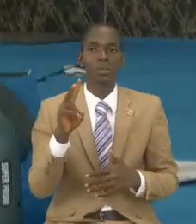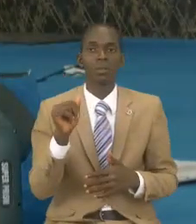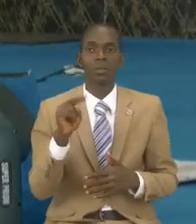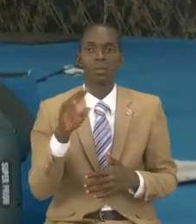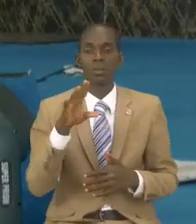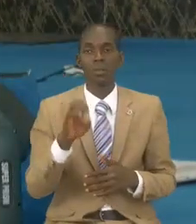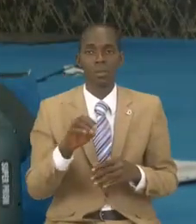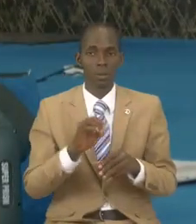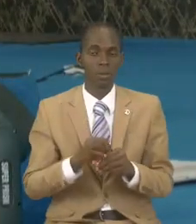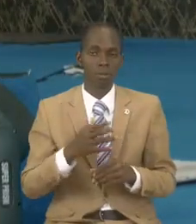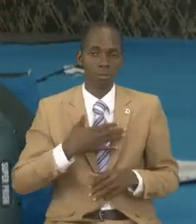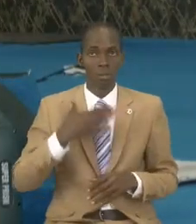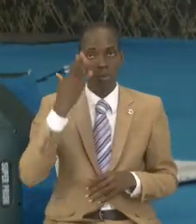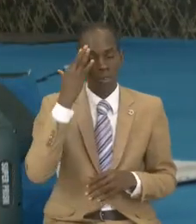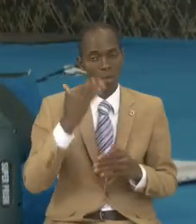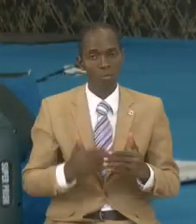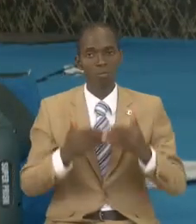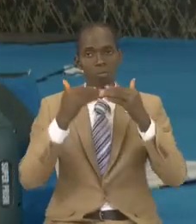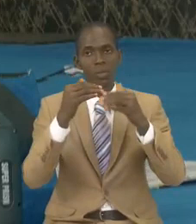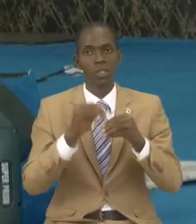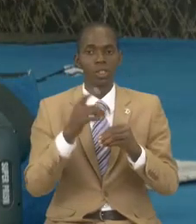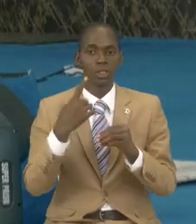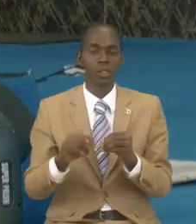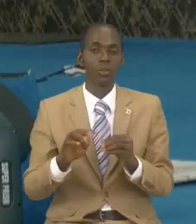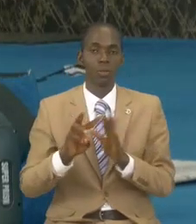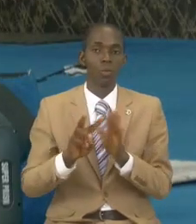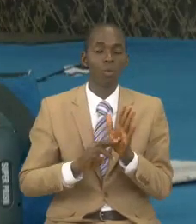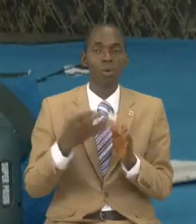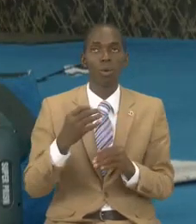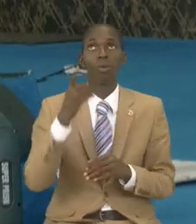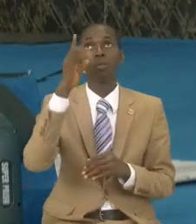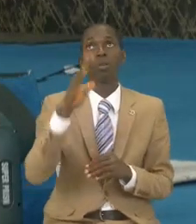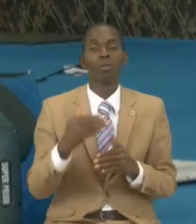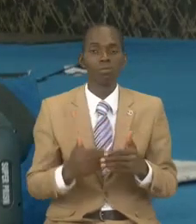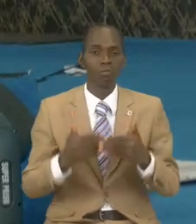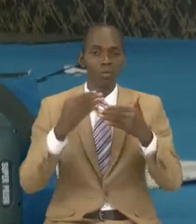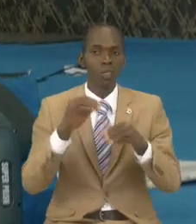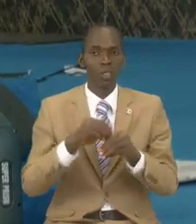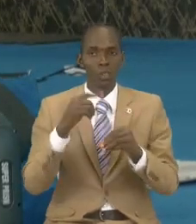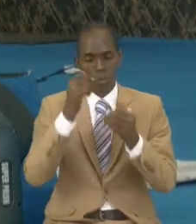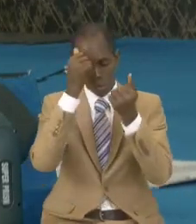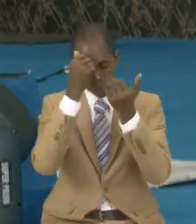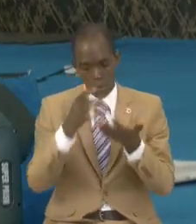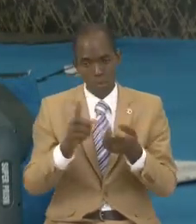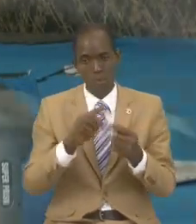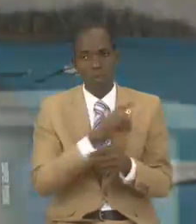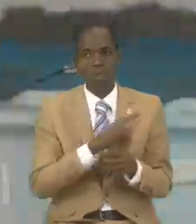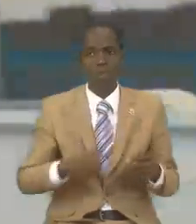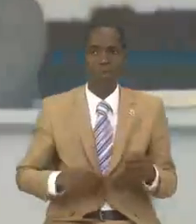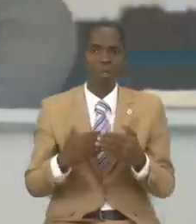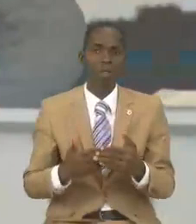knowledge. Advance in the will of God. Advance in my obedience to the Lord. Advance and